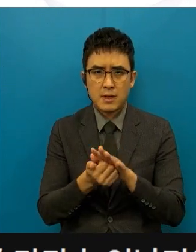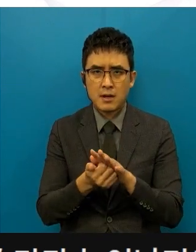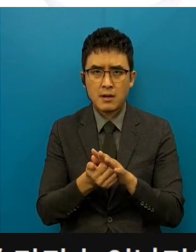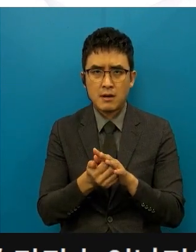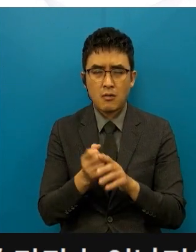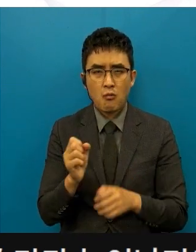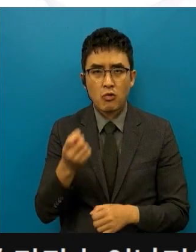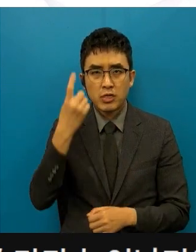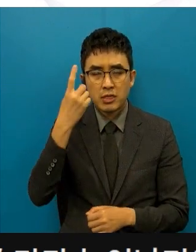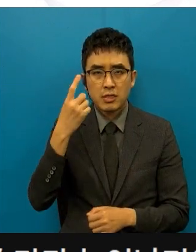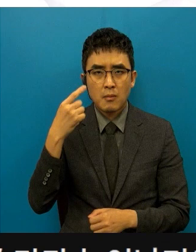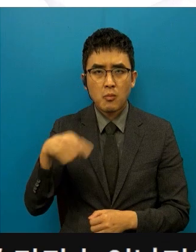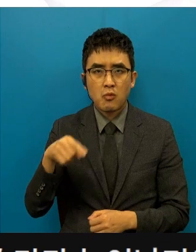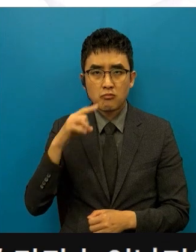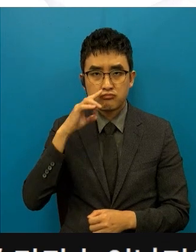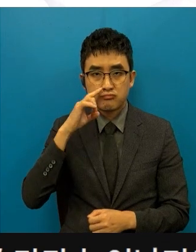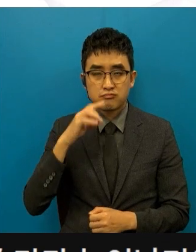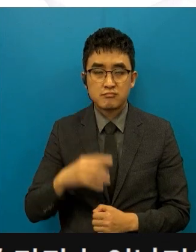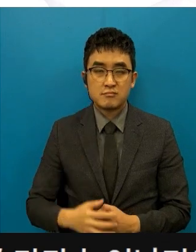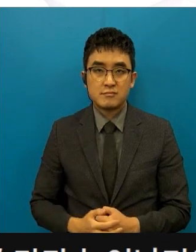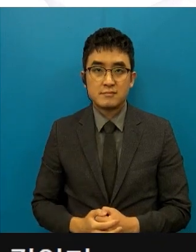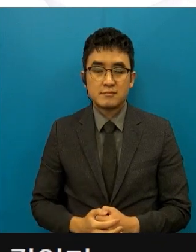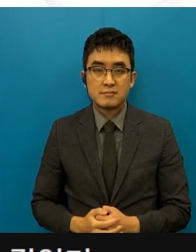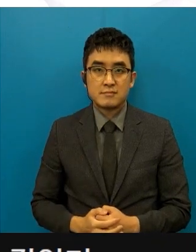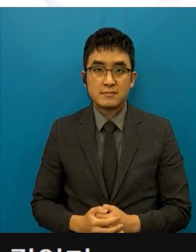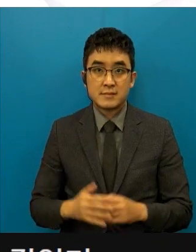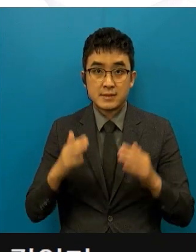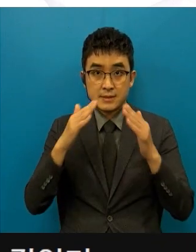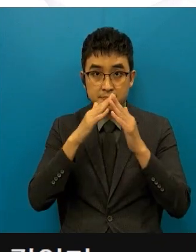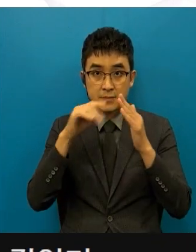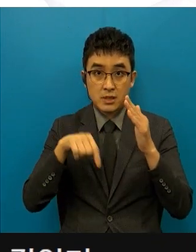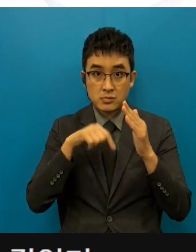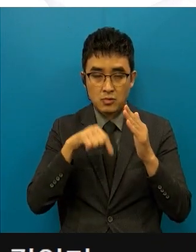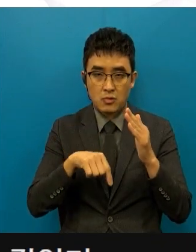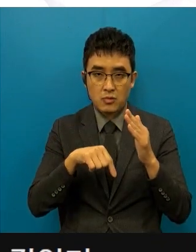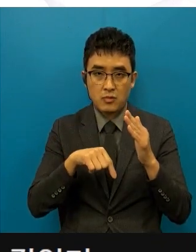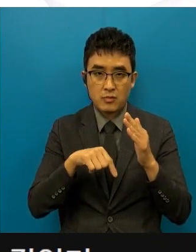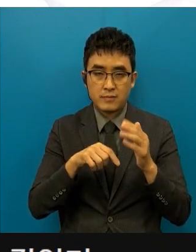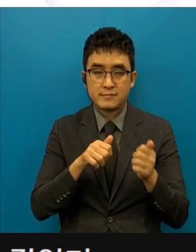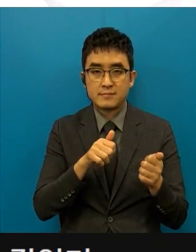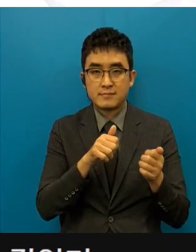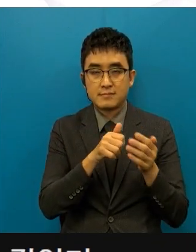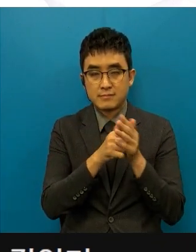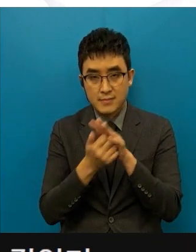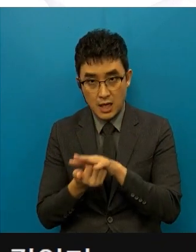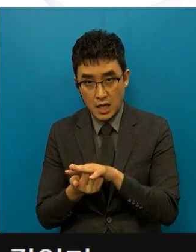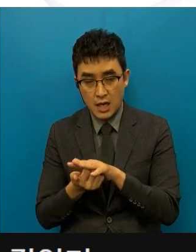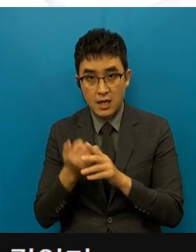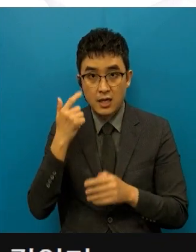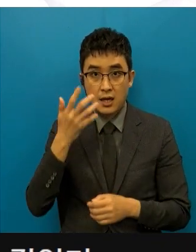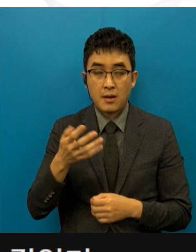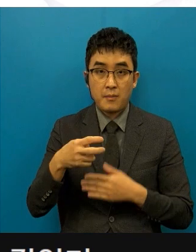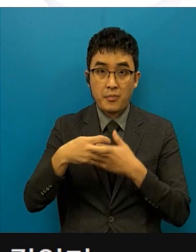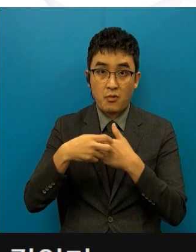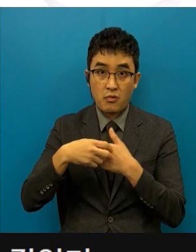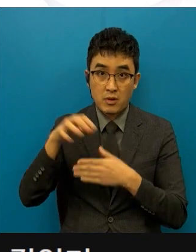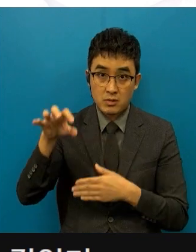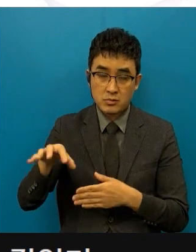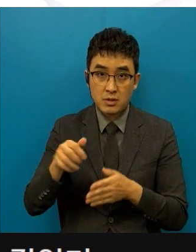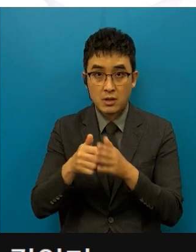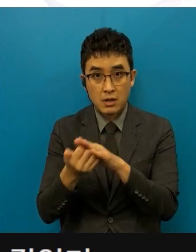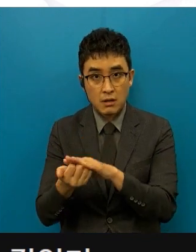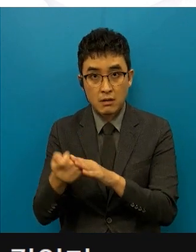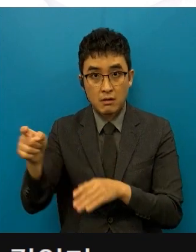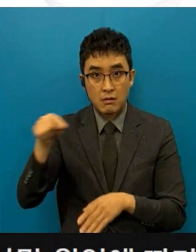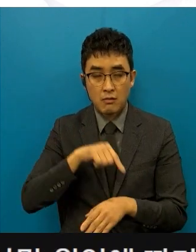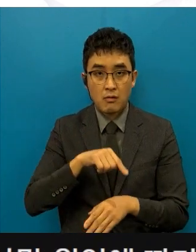home or in hospital or hospice. And last but not least, I think you already mentioned in the statistics that